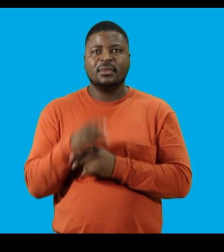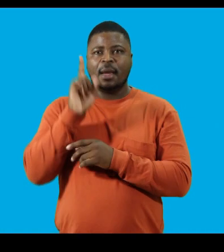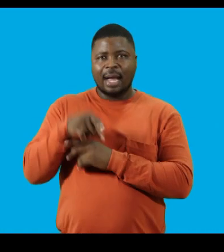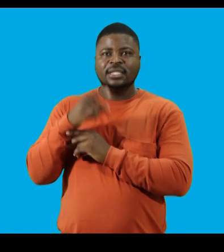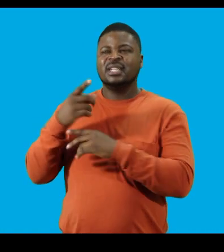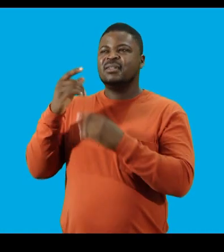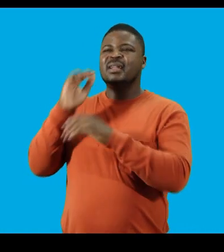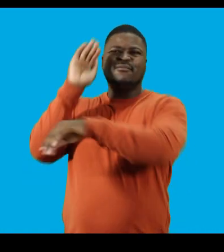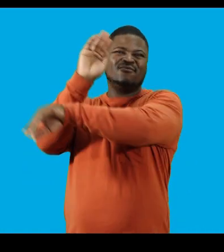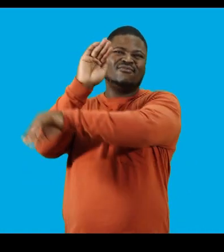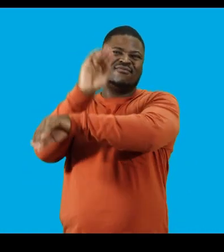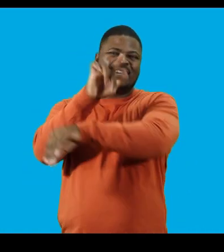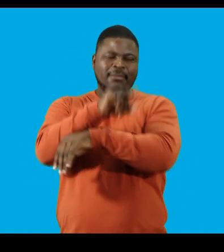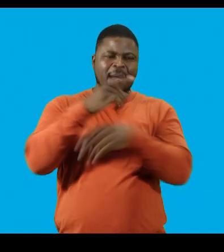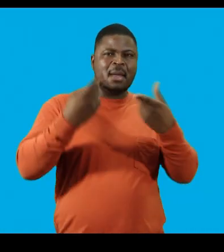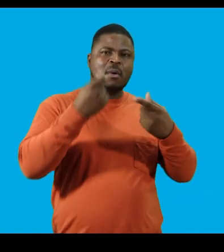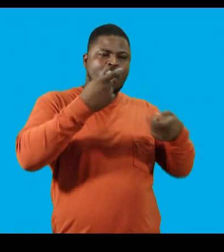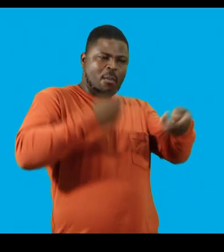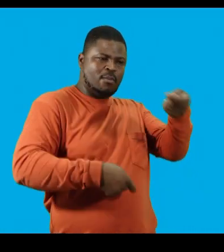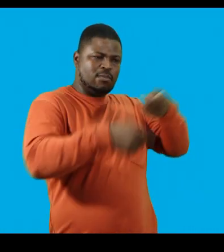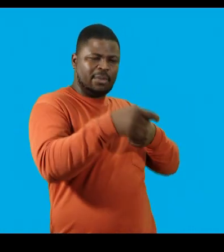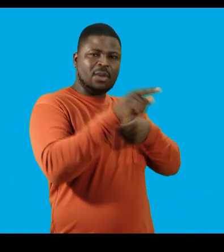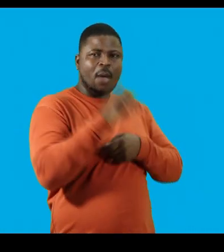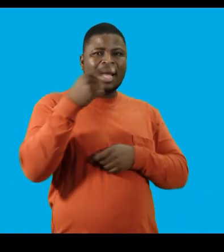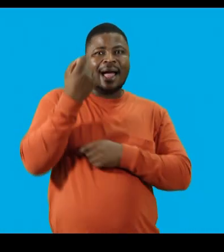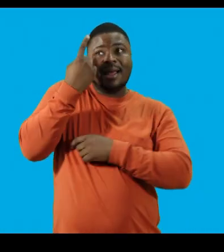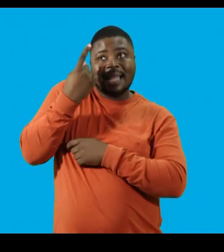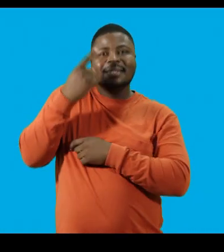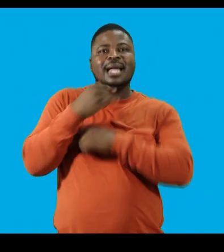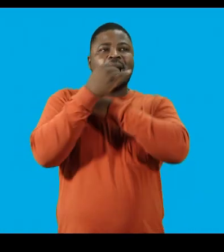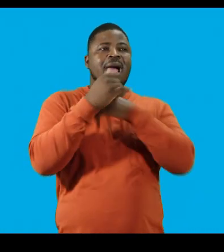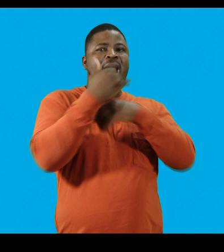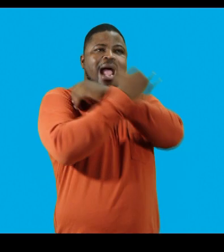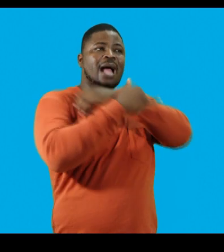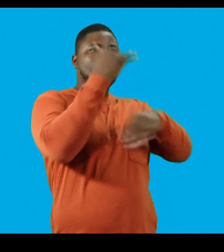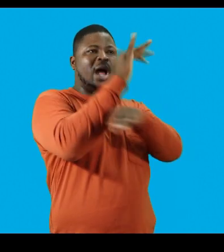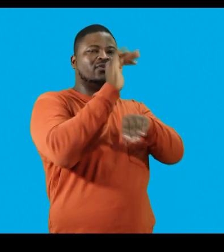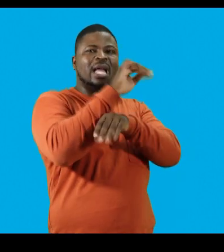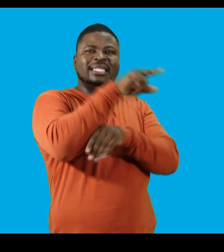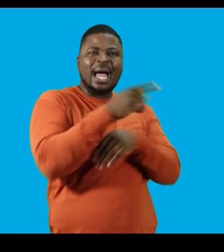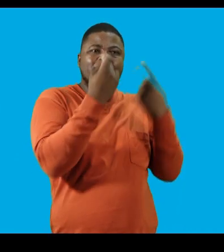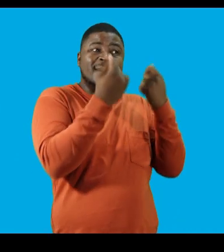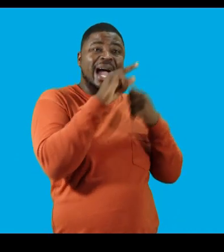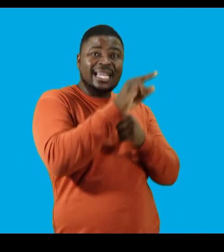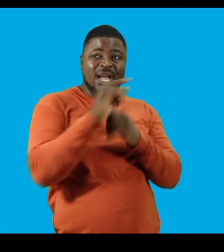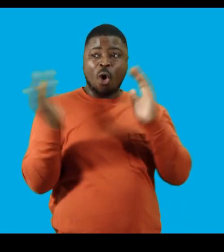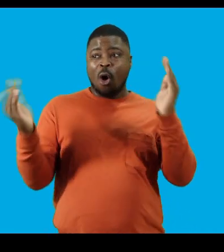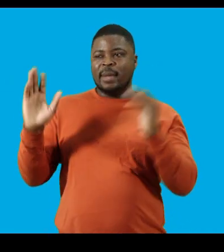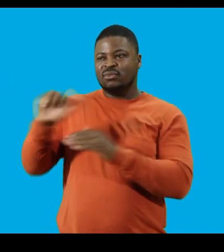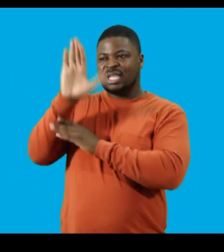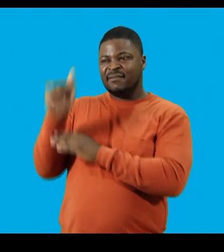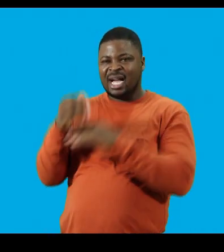tables and estimate the value of one currency, and then remember it must be